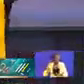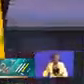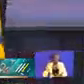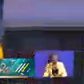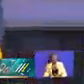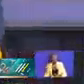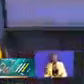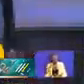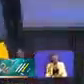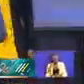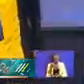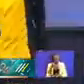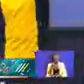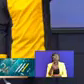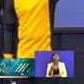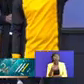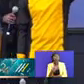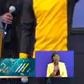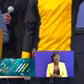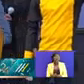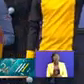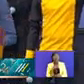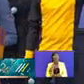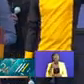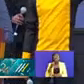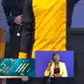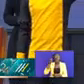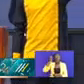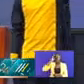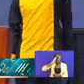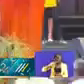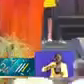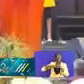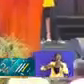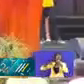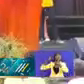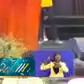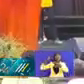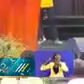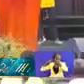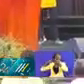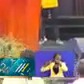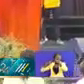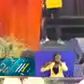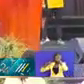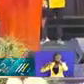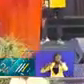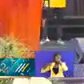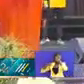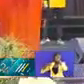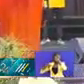Victory I hear the sound the sound of